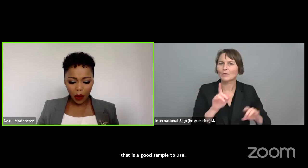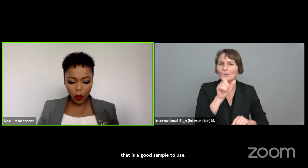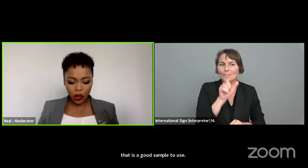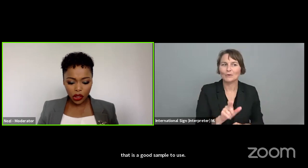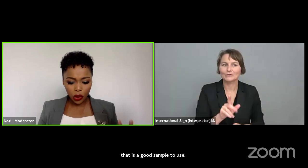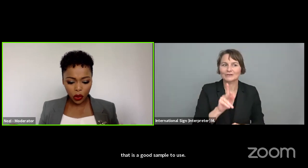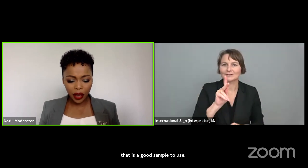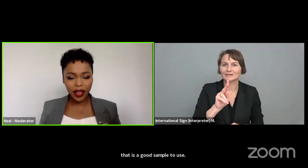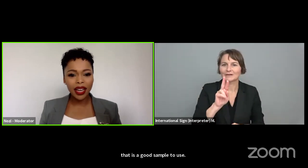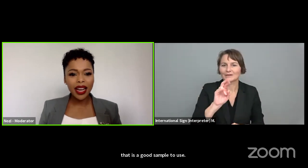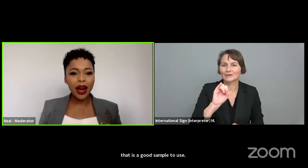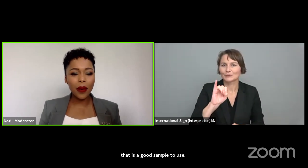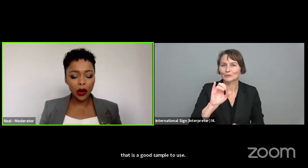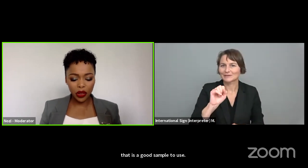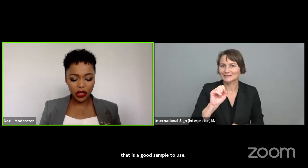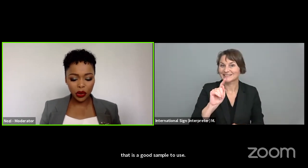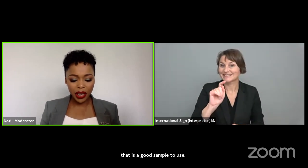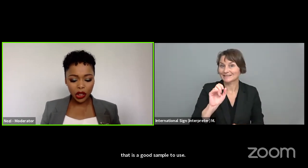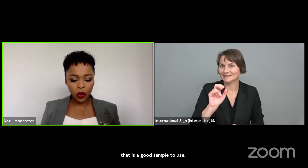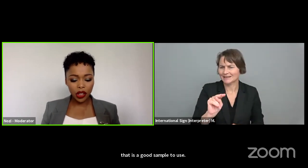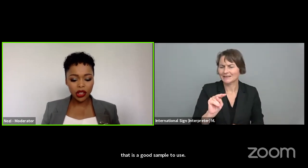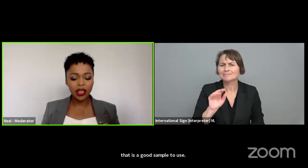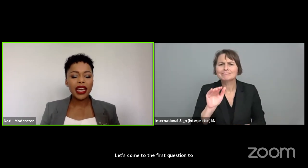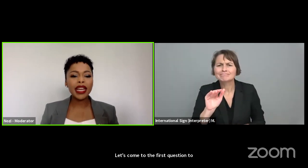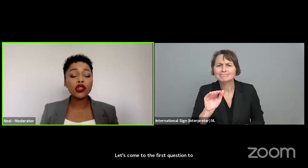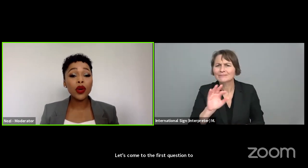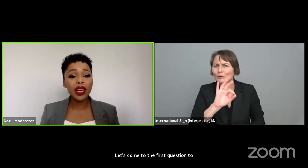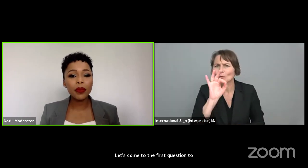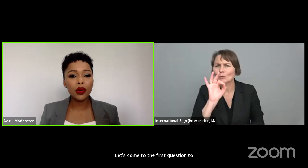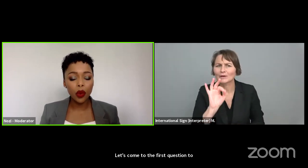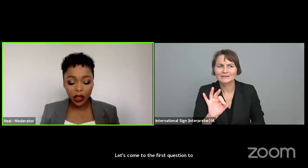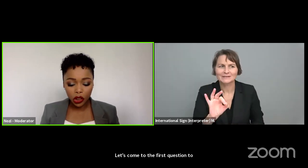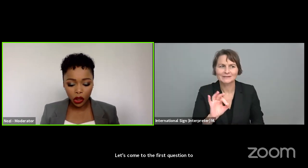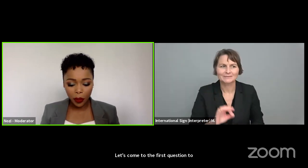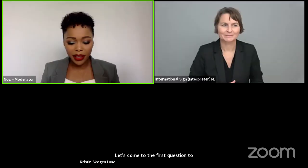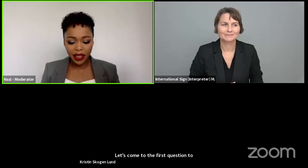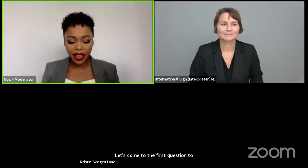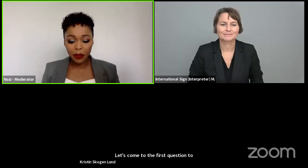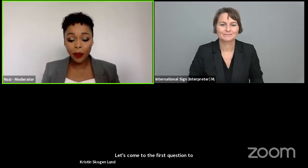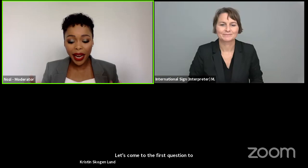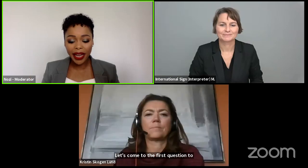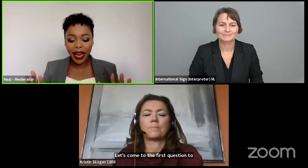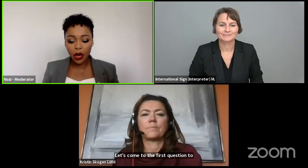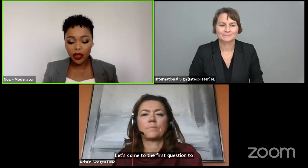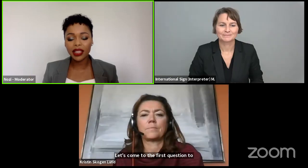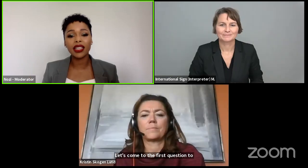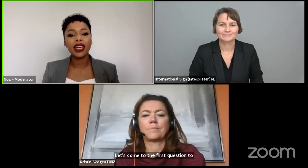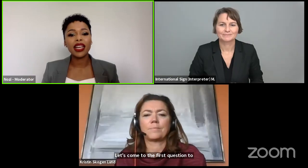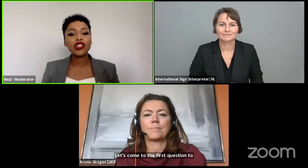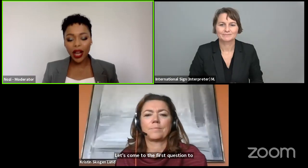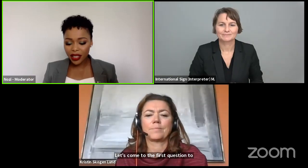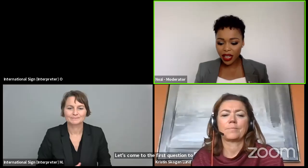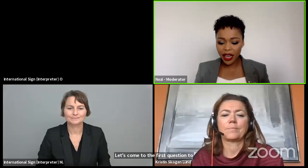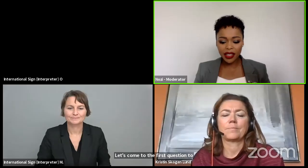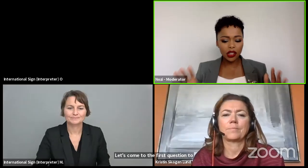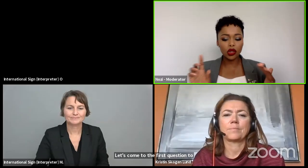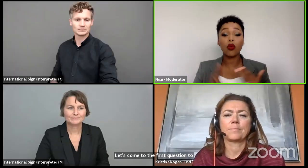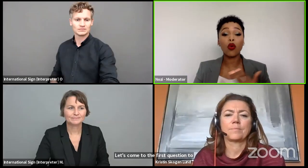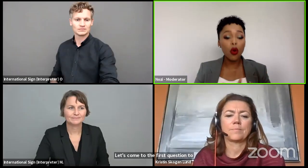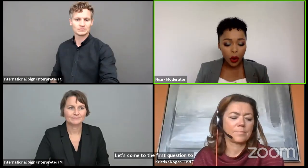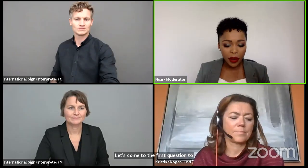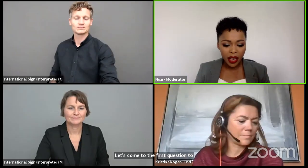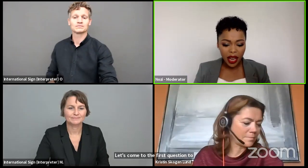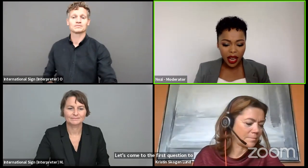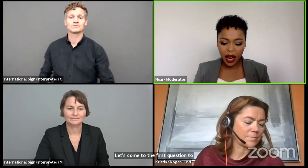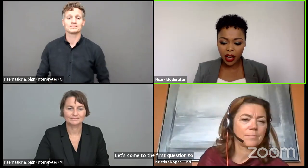Kristin, I want us to think about this. So here's the question. It's really been well documented that pay equity translates into